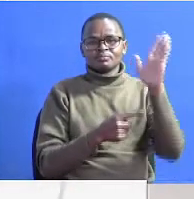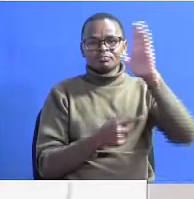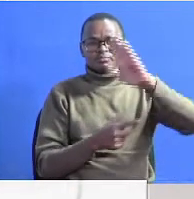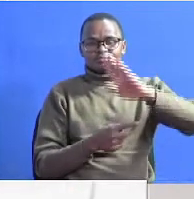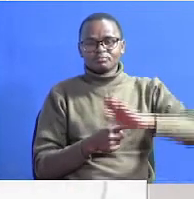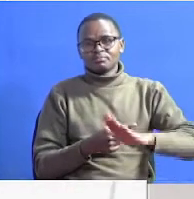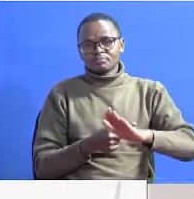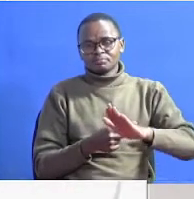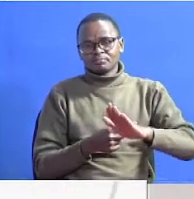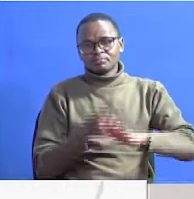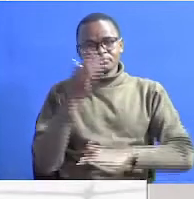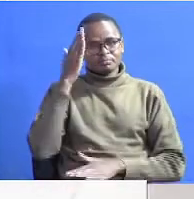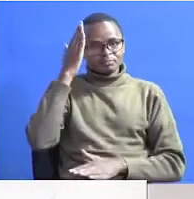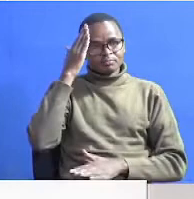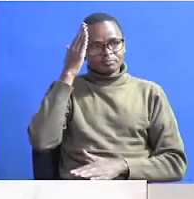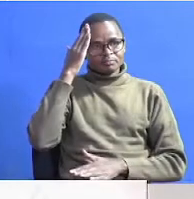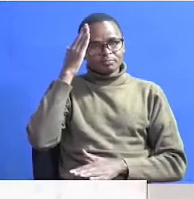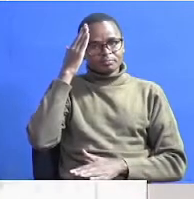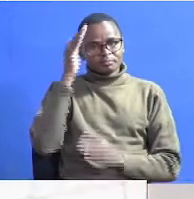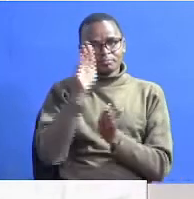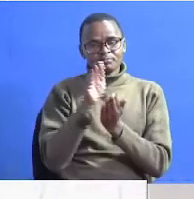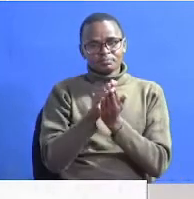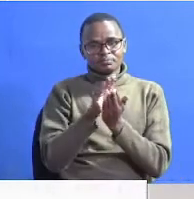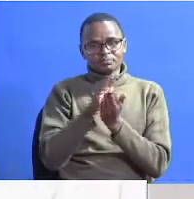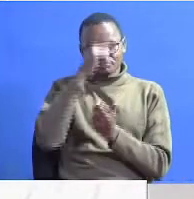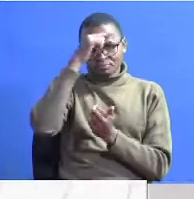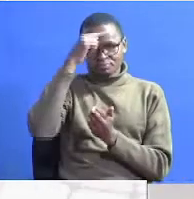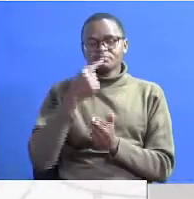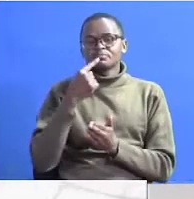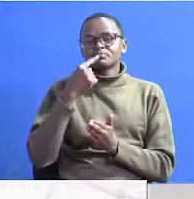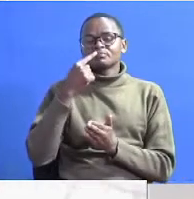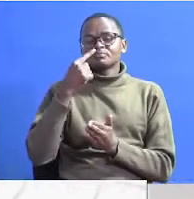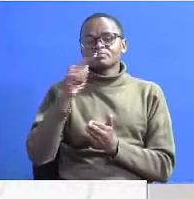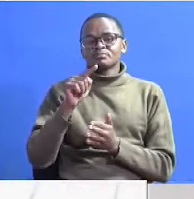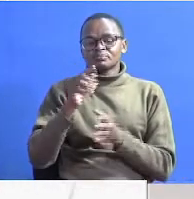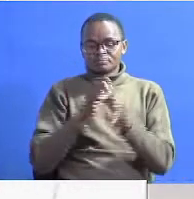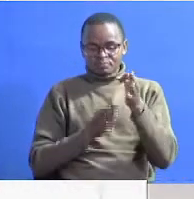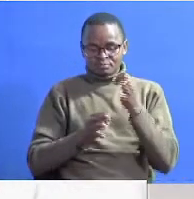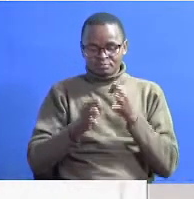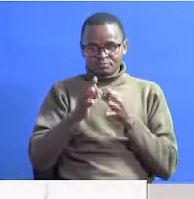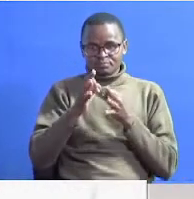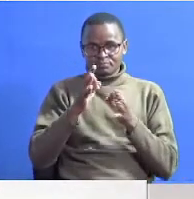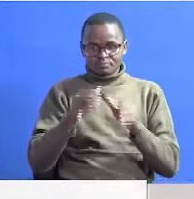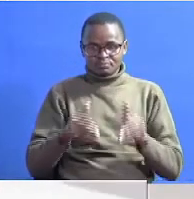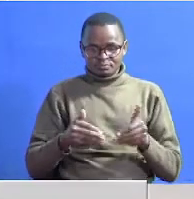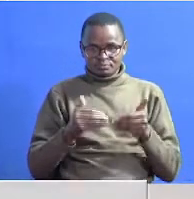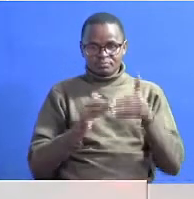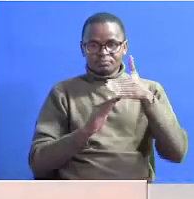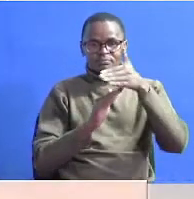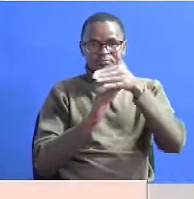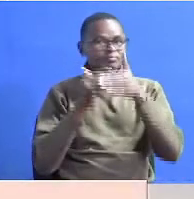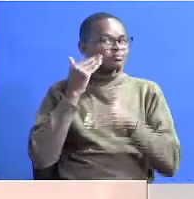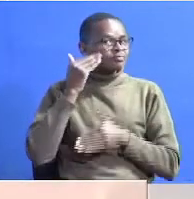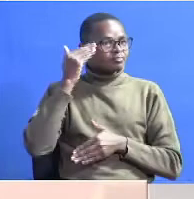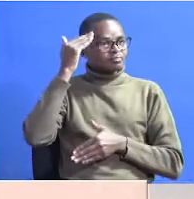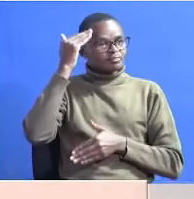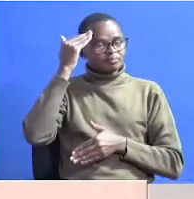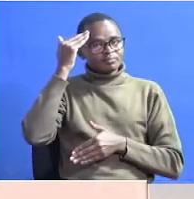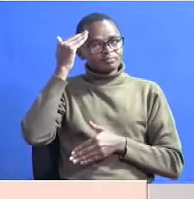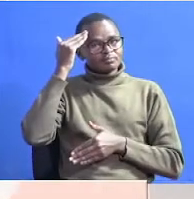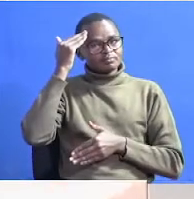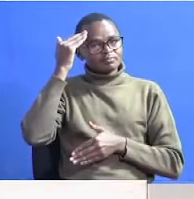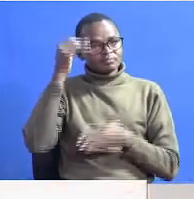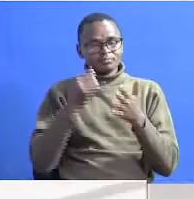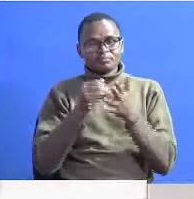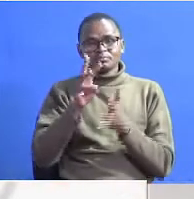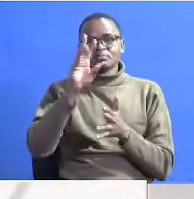to the petition, because he's saying that the judgment that was rendered by the Supreme Court judges,